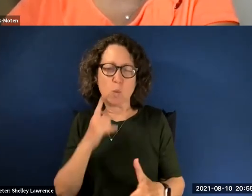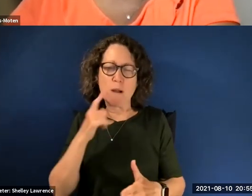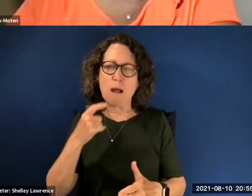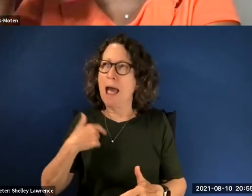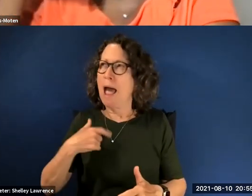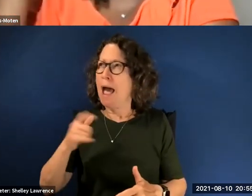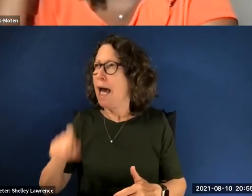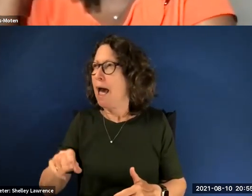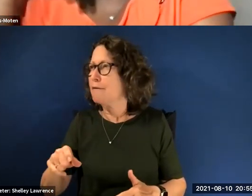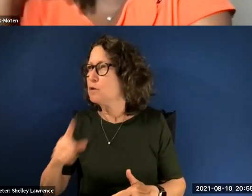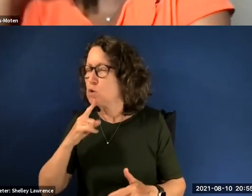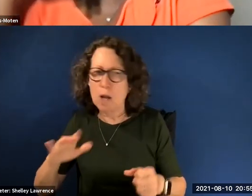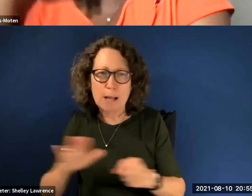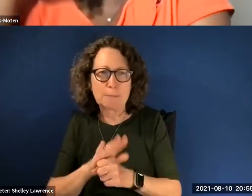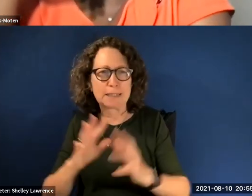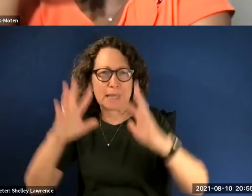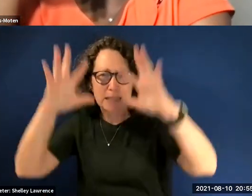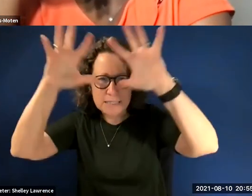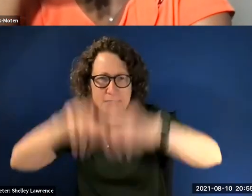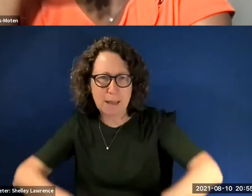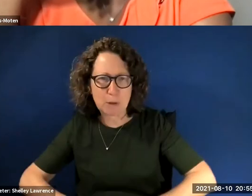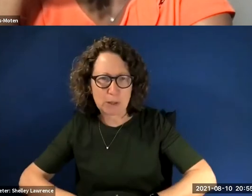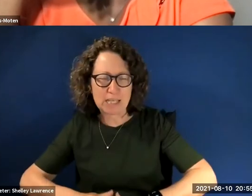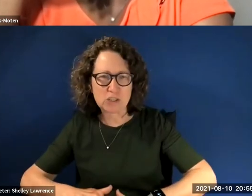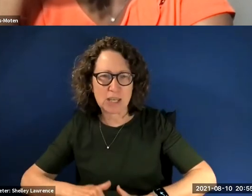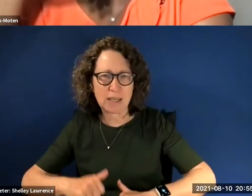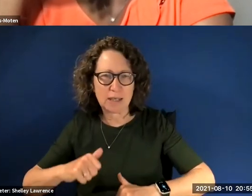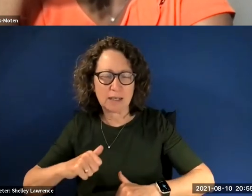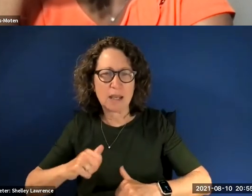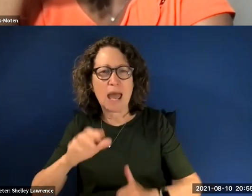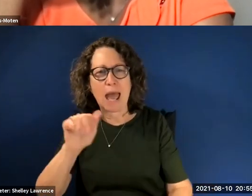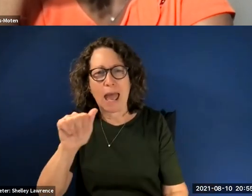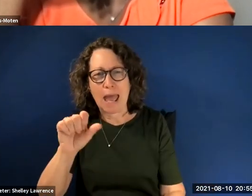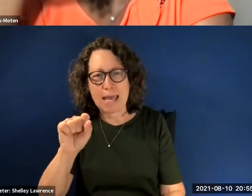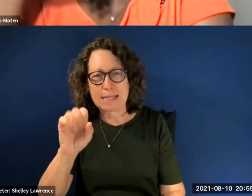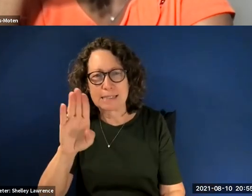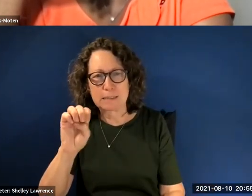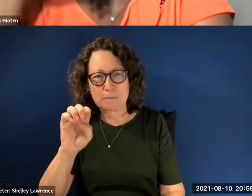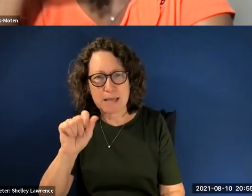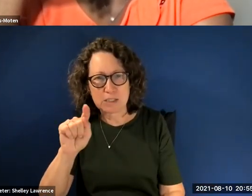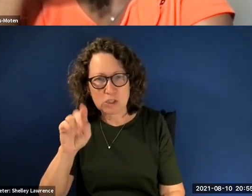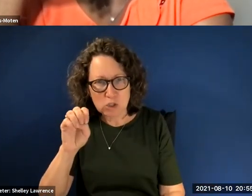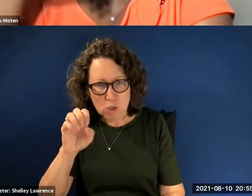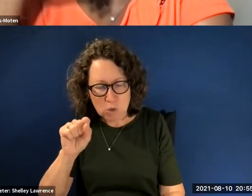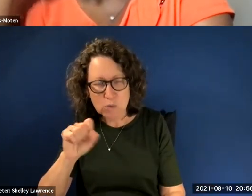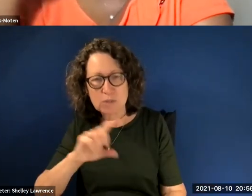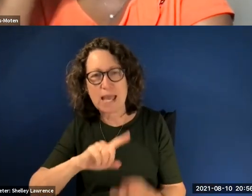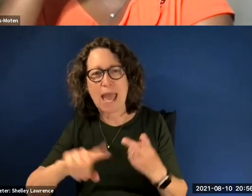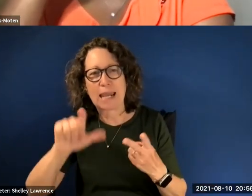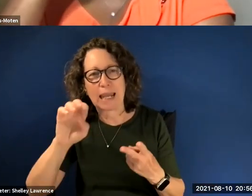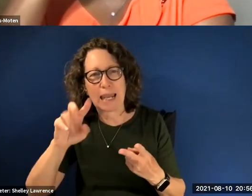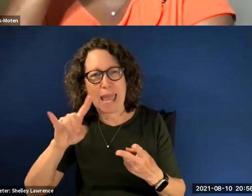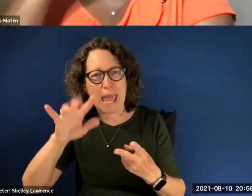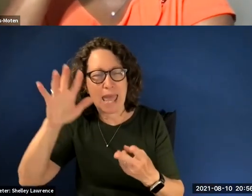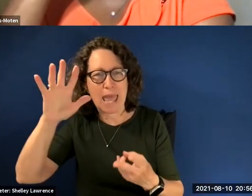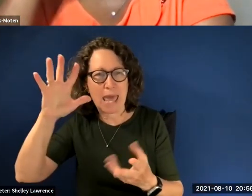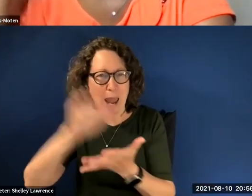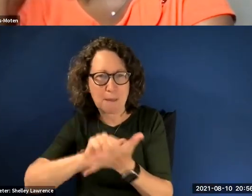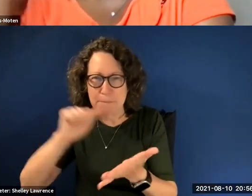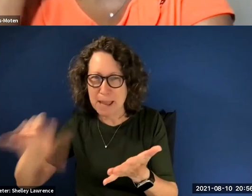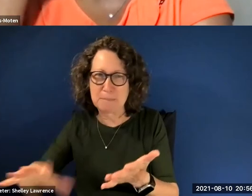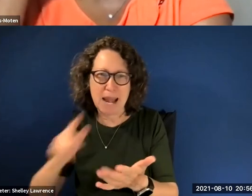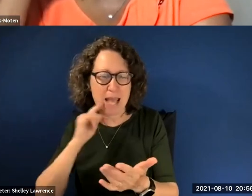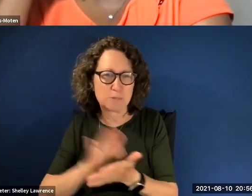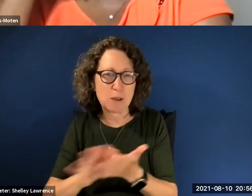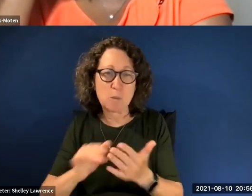to do a complete demolition. We have asbestos abatement and lead abatement in the building that needs to get dropped. So we have